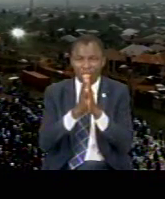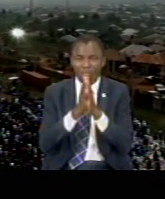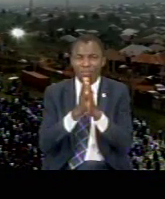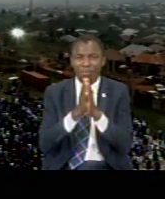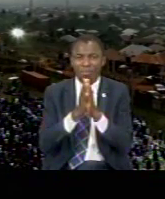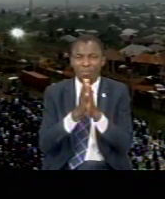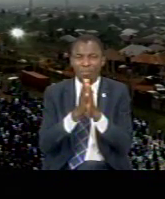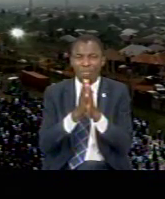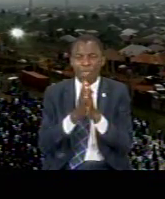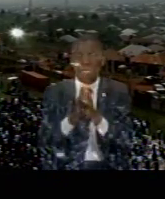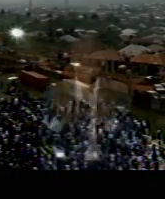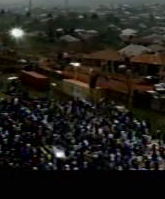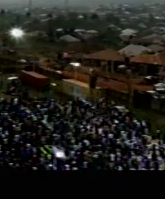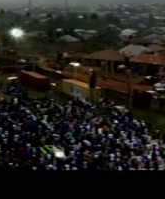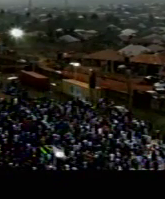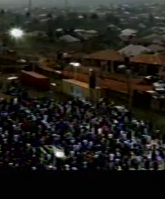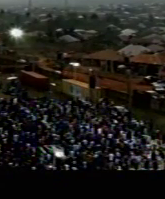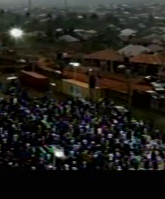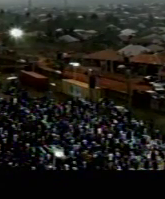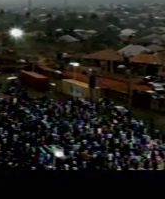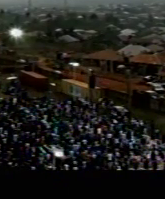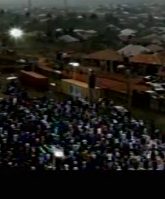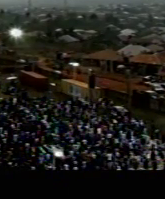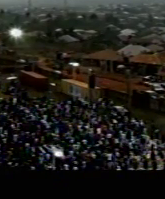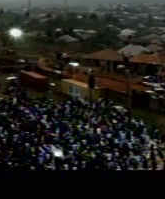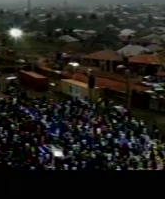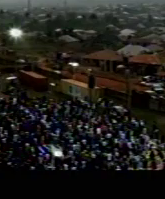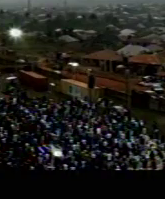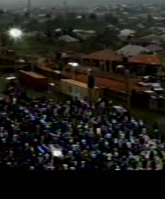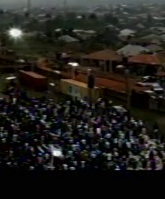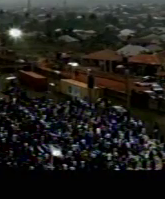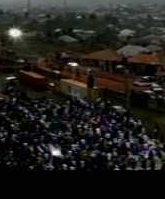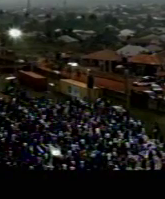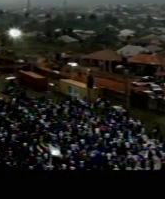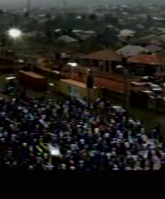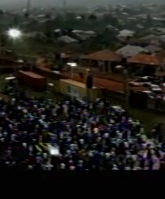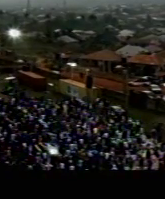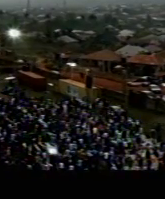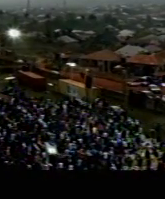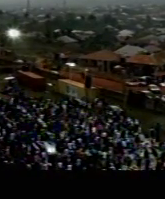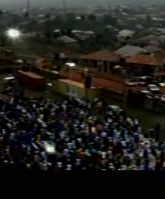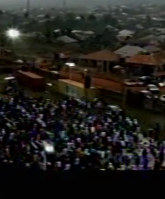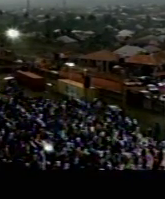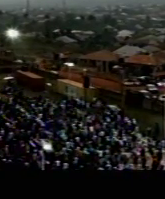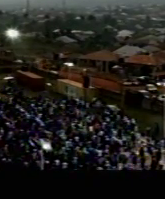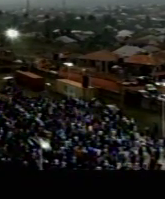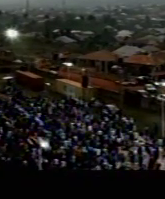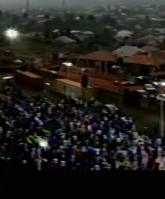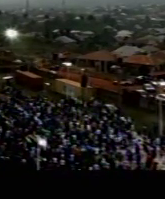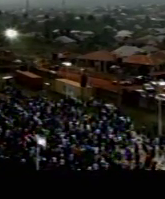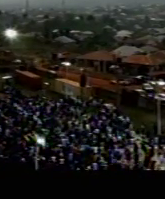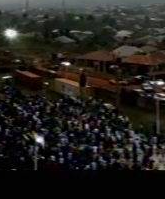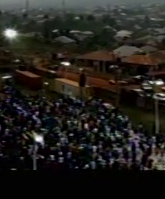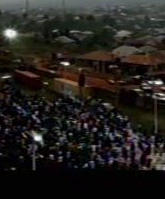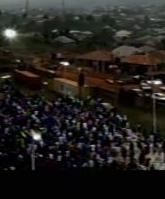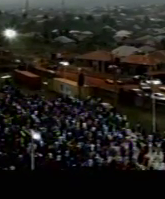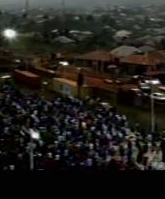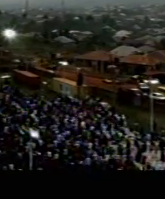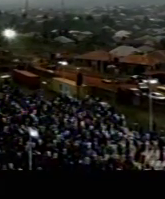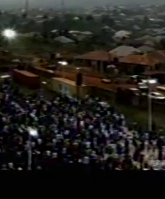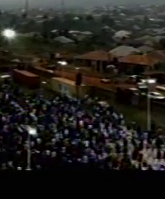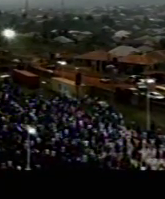As we are telling the Lord here in the Alpha location in Adwekiti here, all over the world, in every nation, in